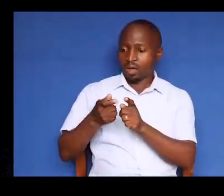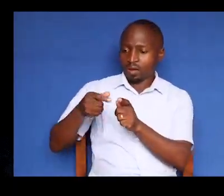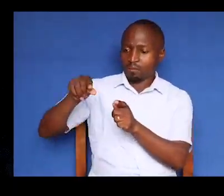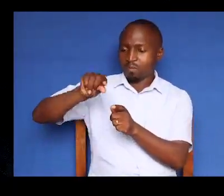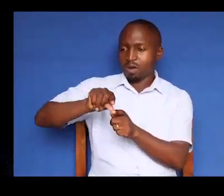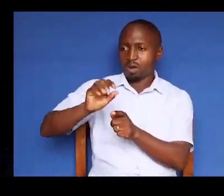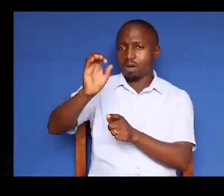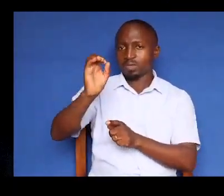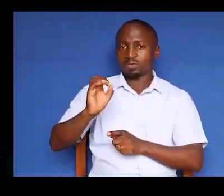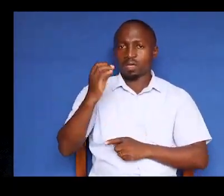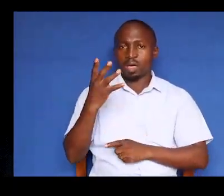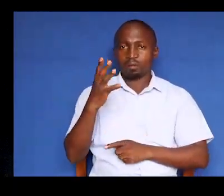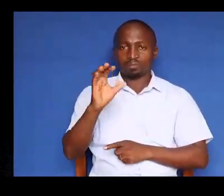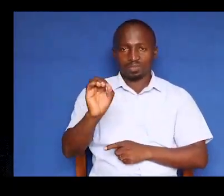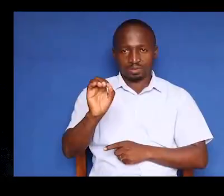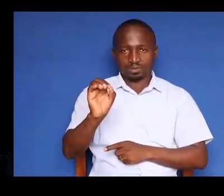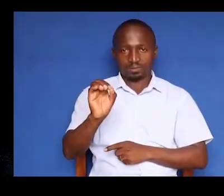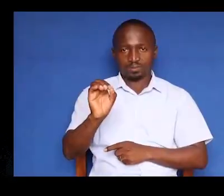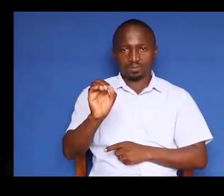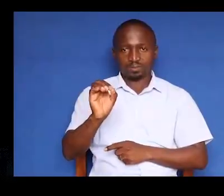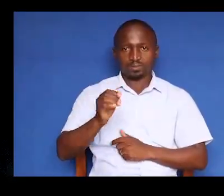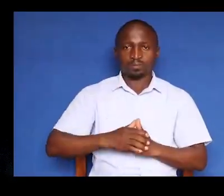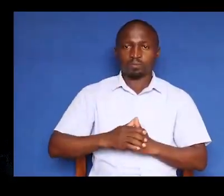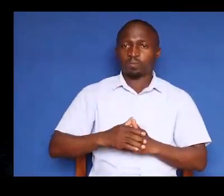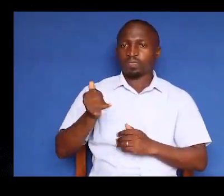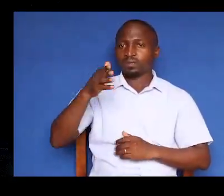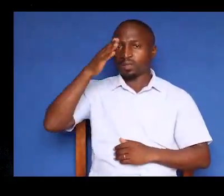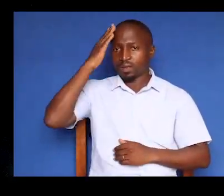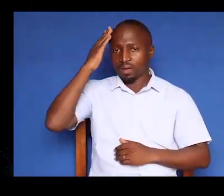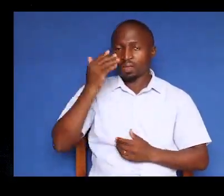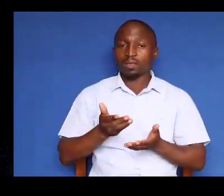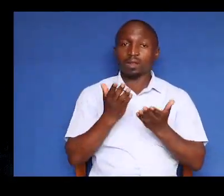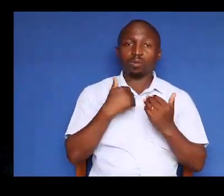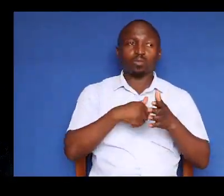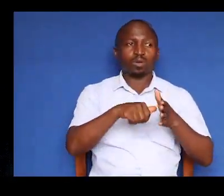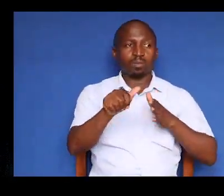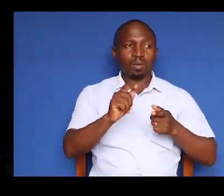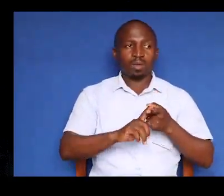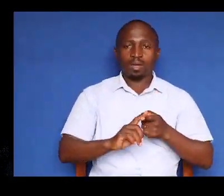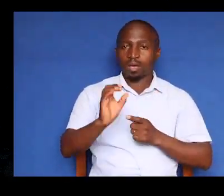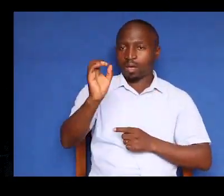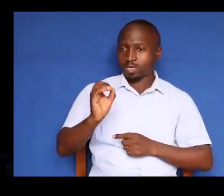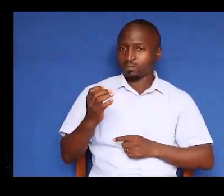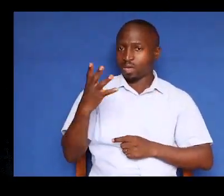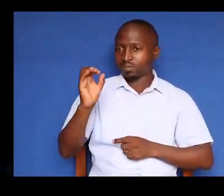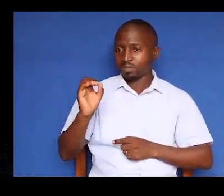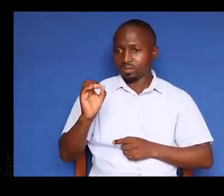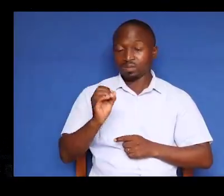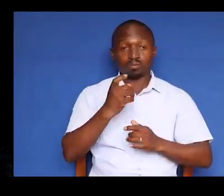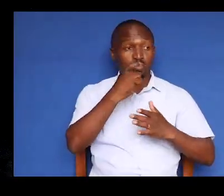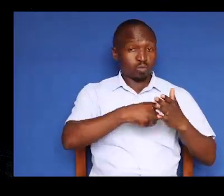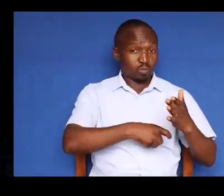interest on loan, government is required to pay 50% of loan.